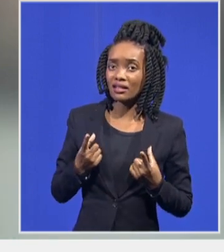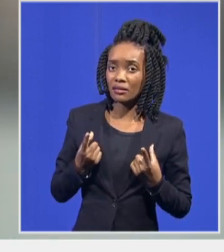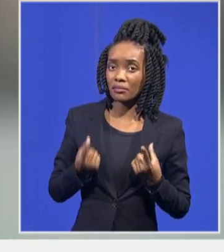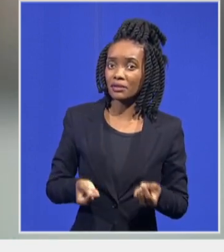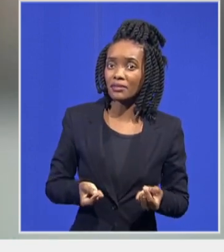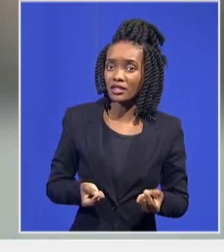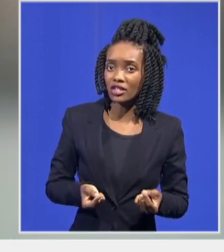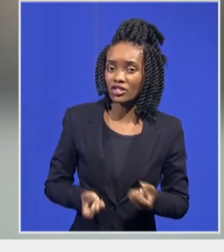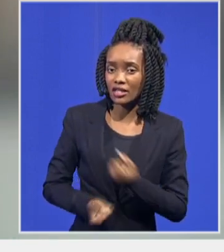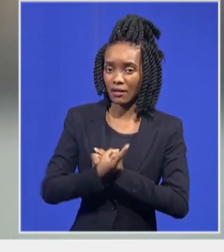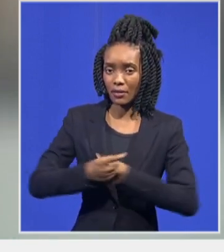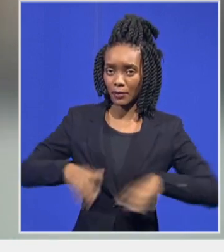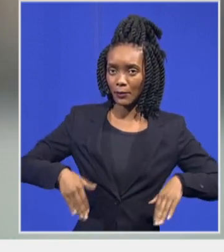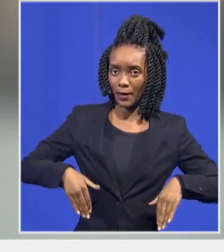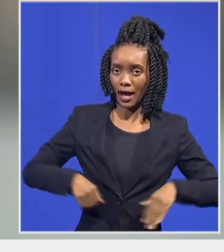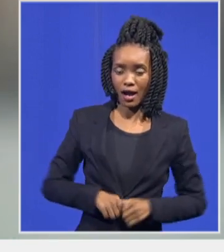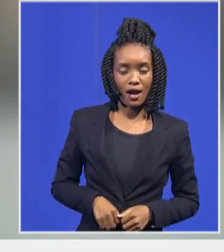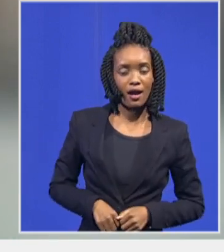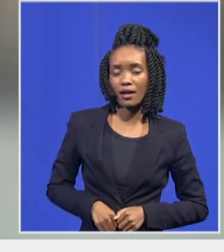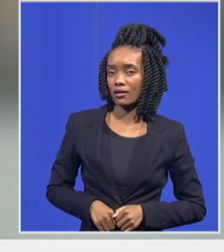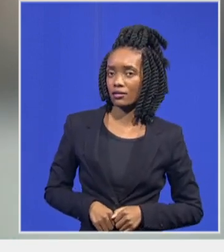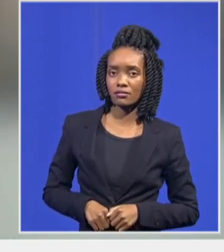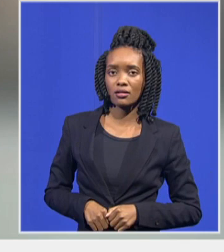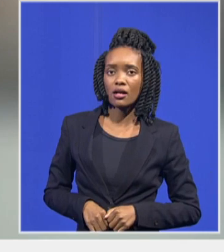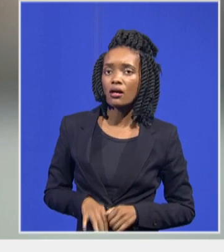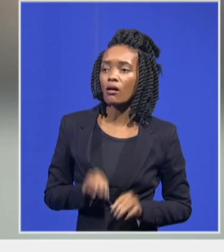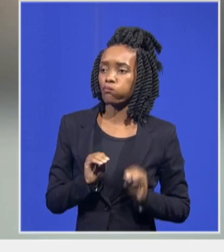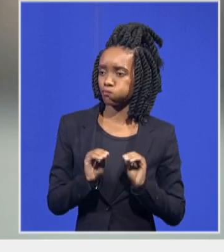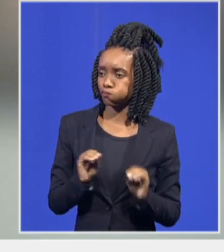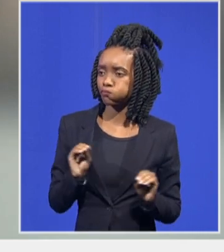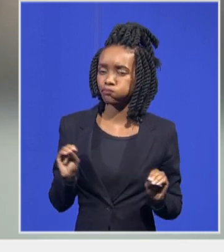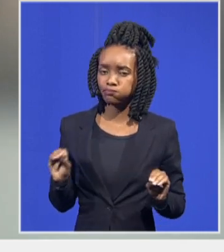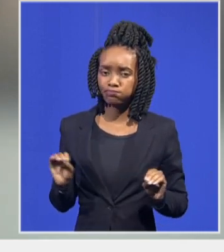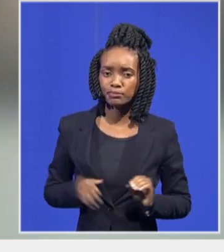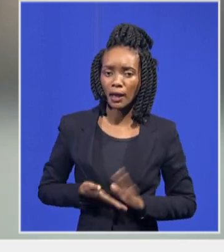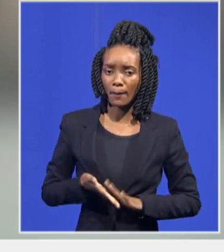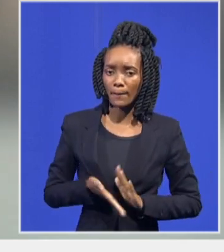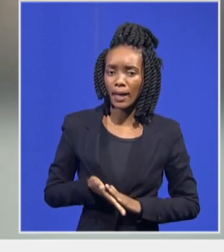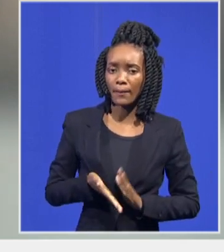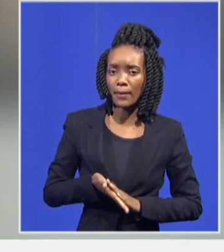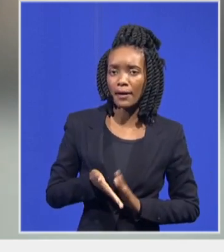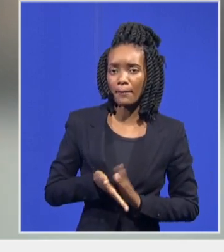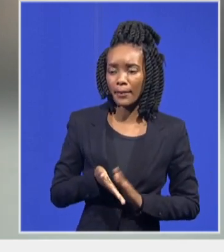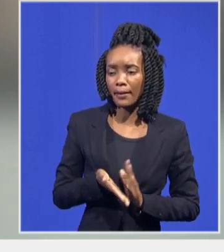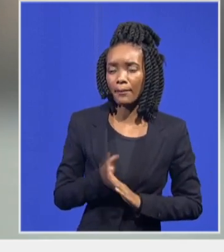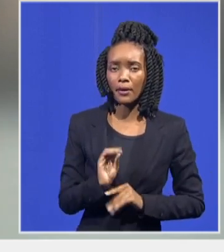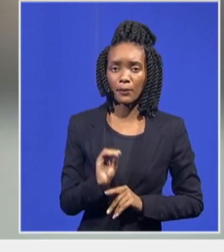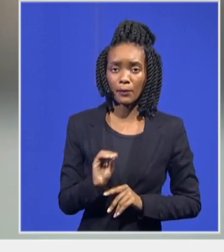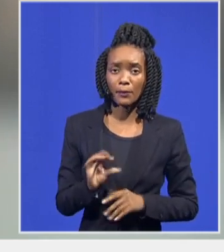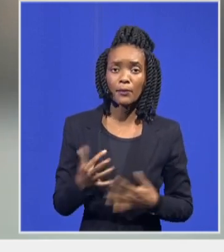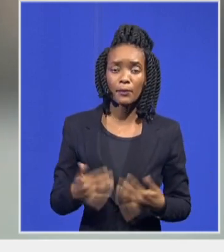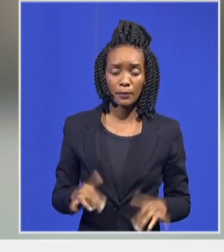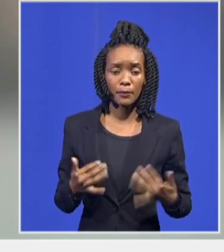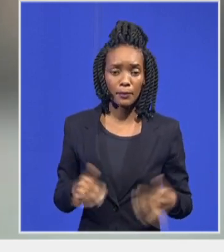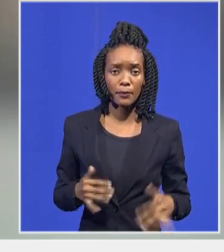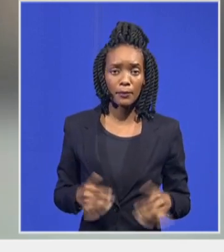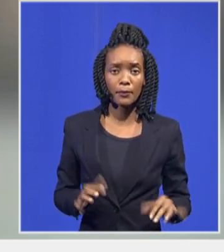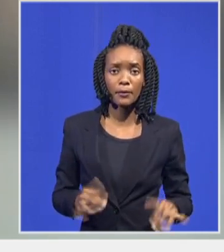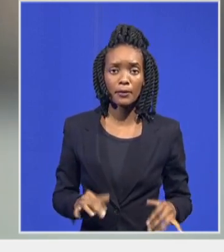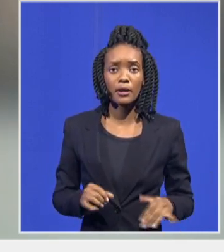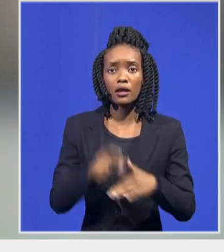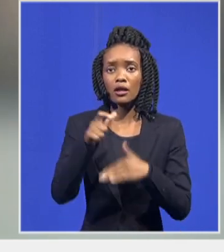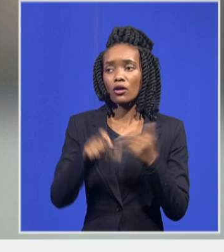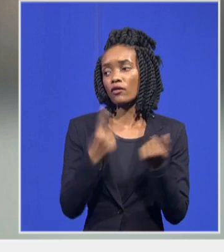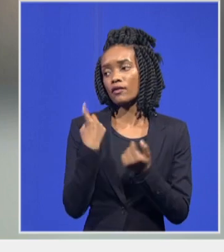happening. I mean, there's actually quite a lot of momentum building up. We had an amazing conference last